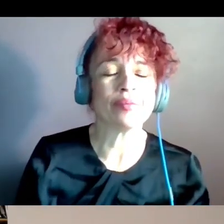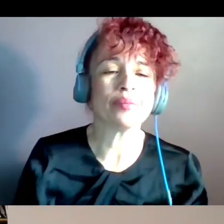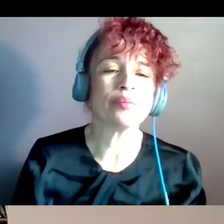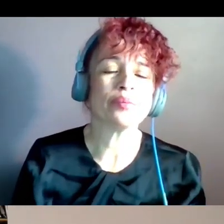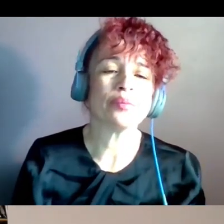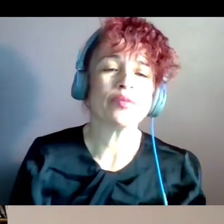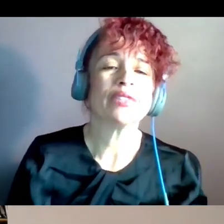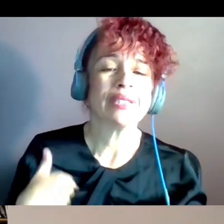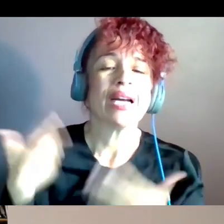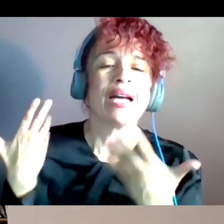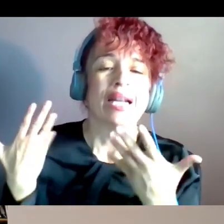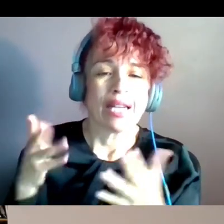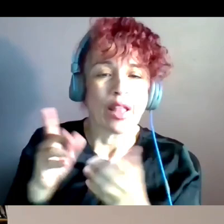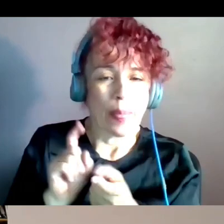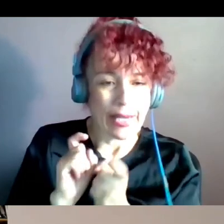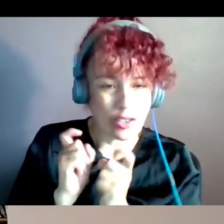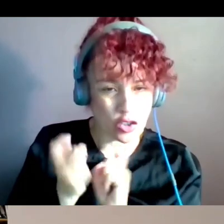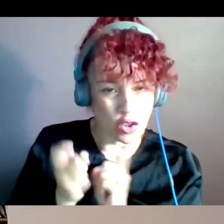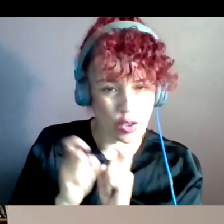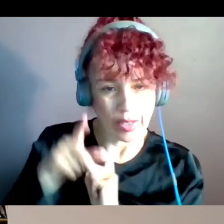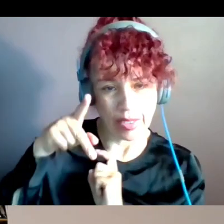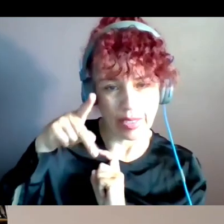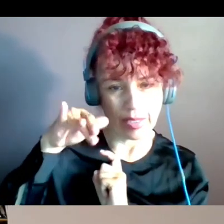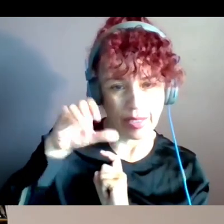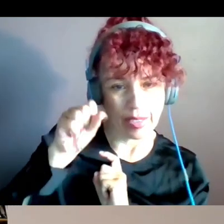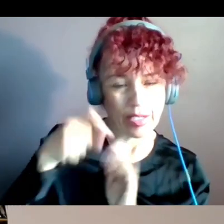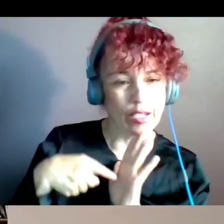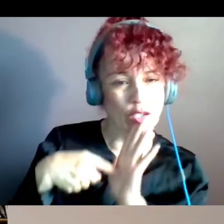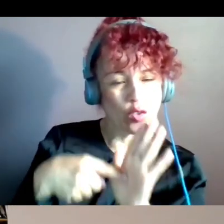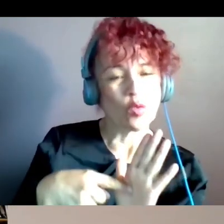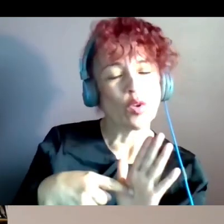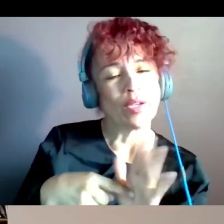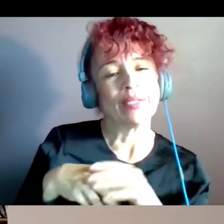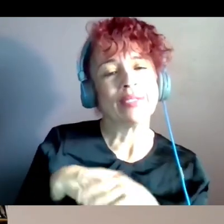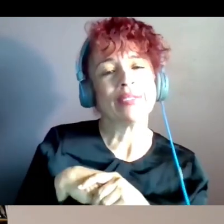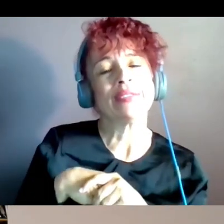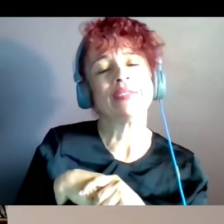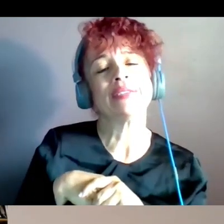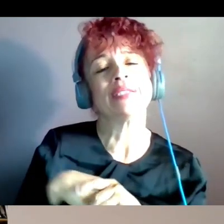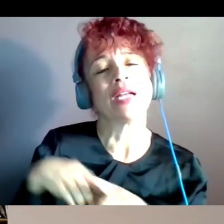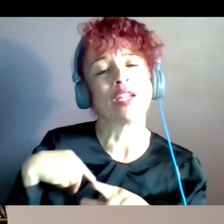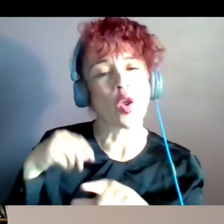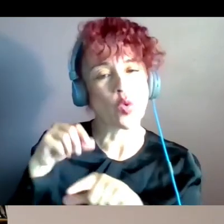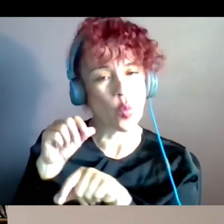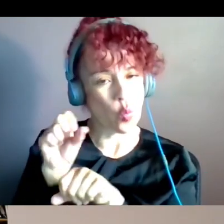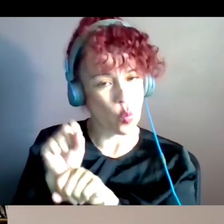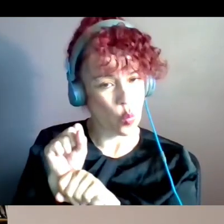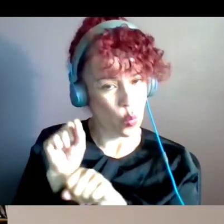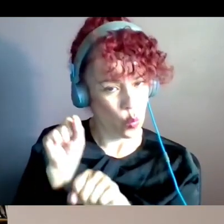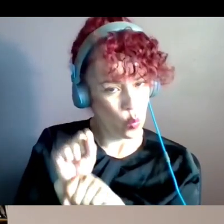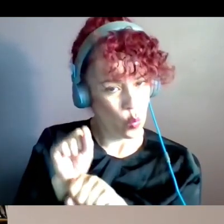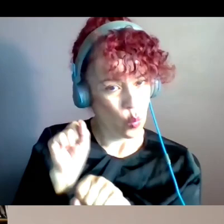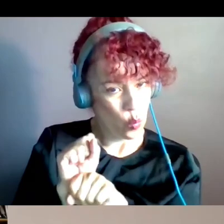I've done some chainsaw pieces. That big piece that I showed you was roughed out with a chainsaw. Ah. When I'm working on what I'd